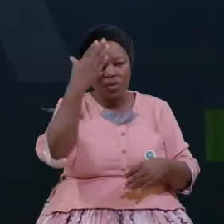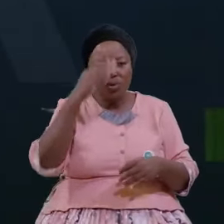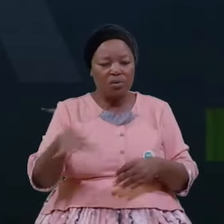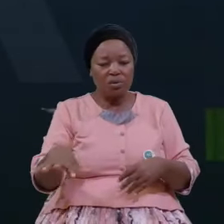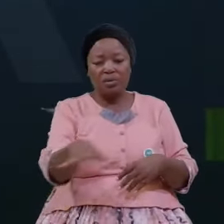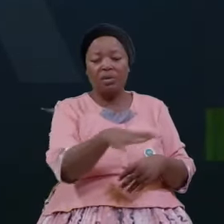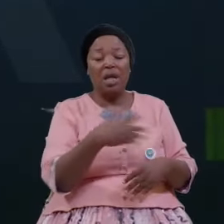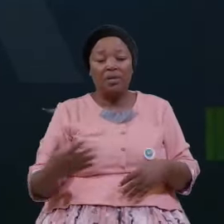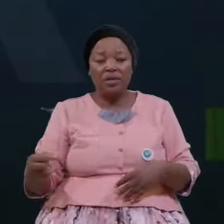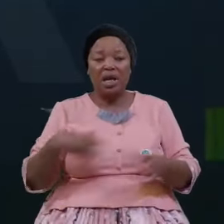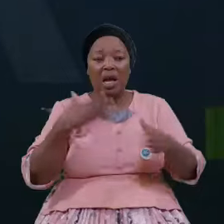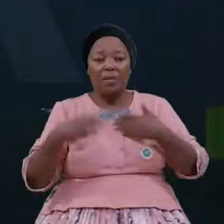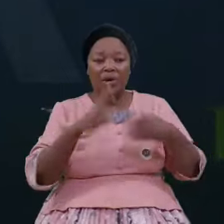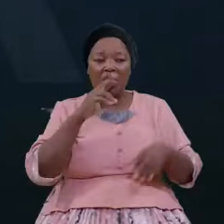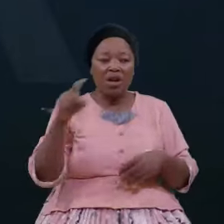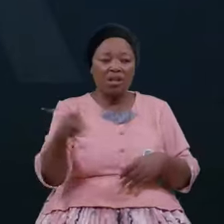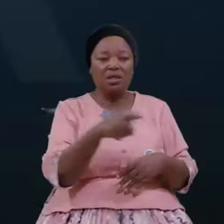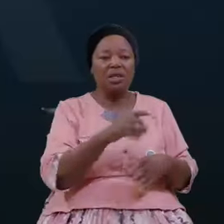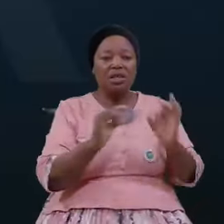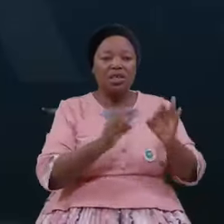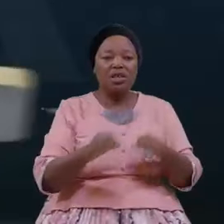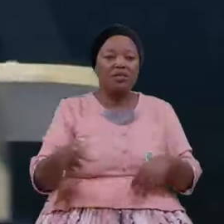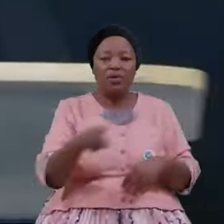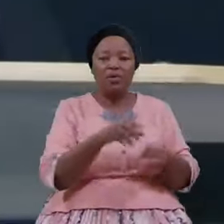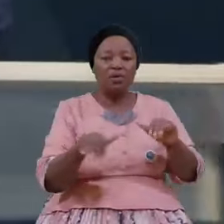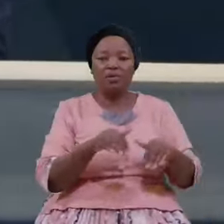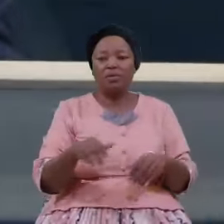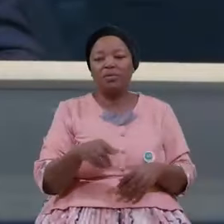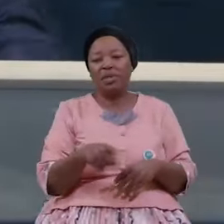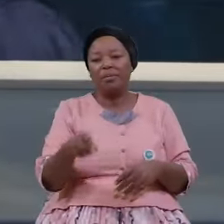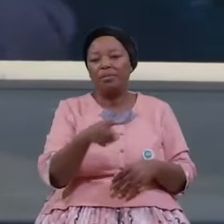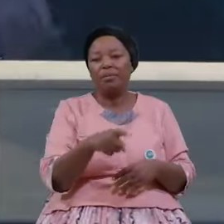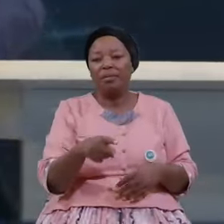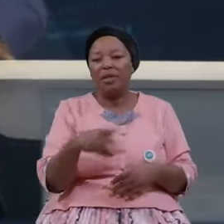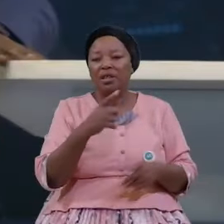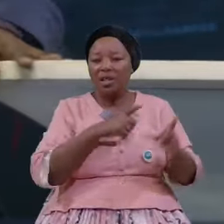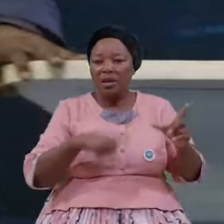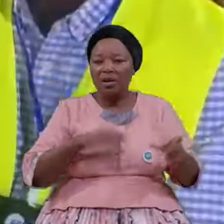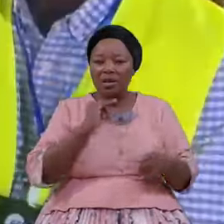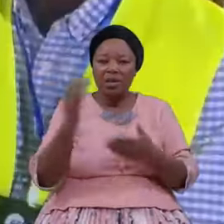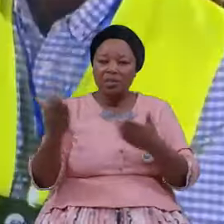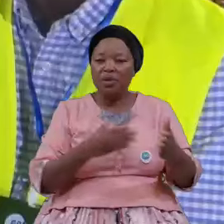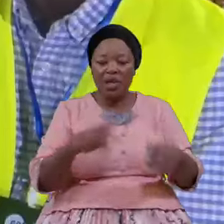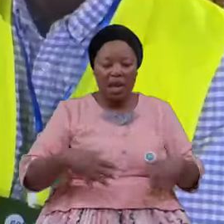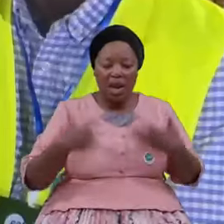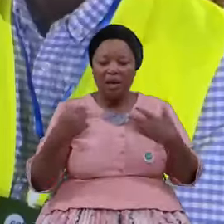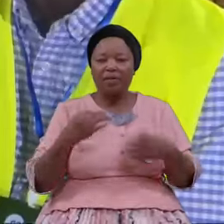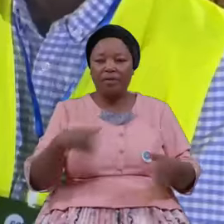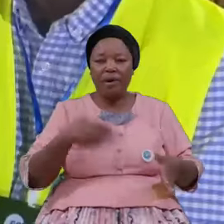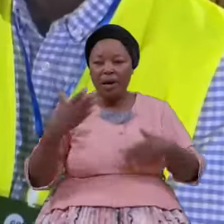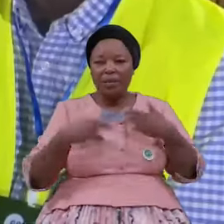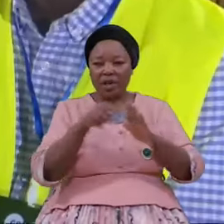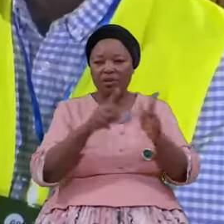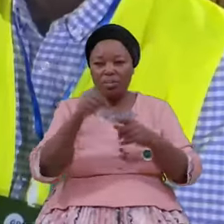you if ye do them. The Lord is bringing you to a life of happiness, a life